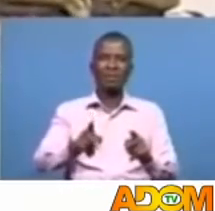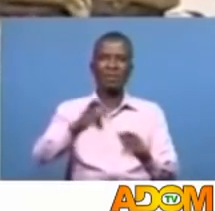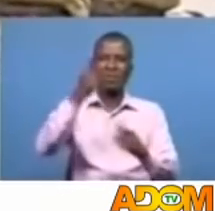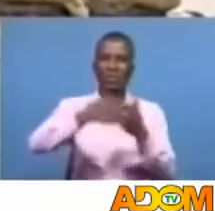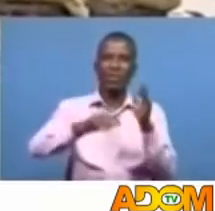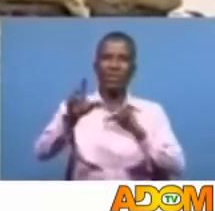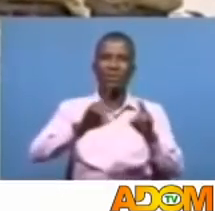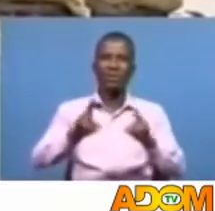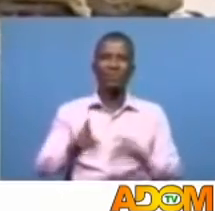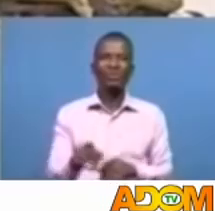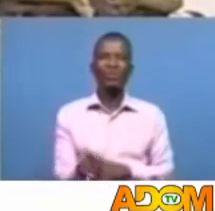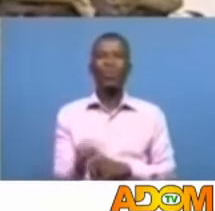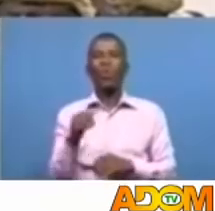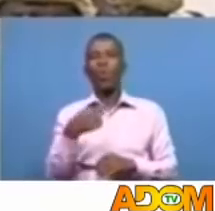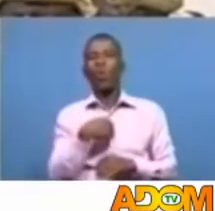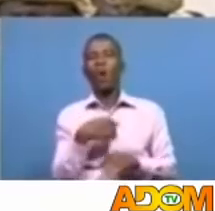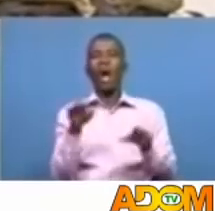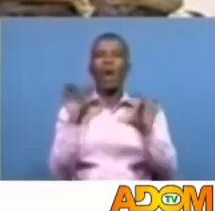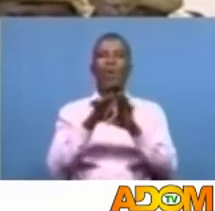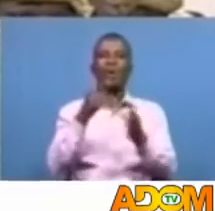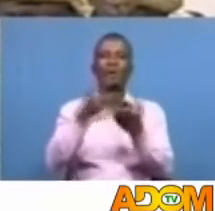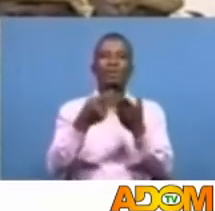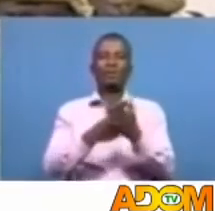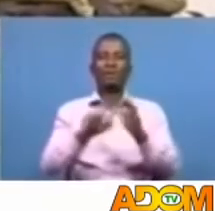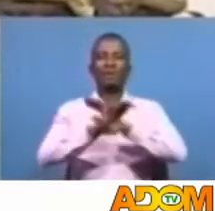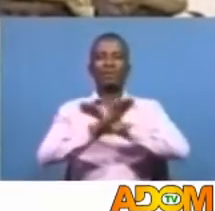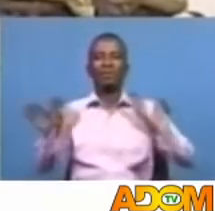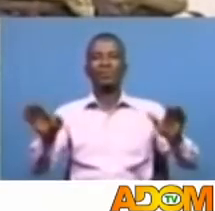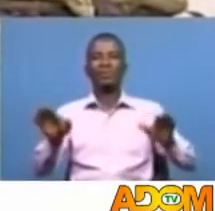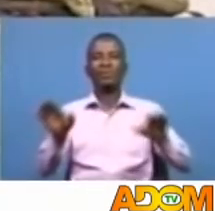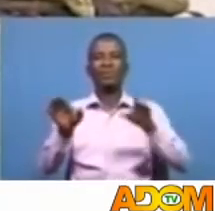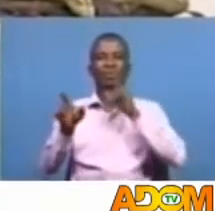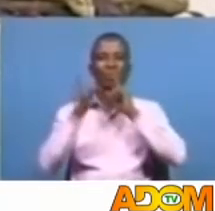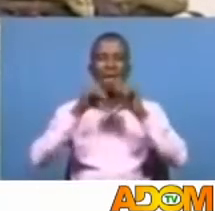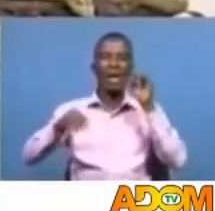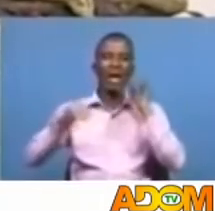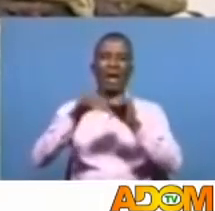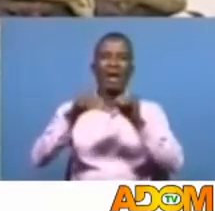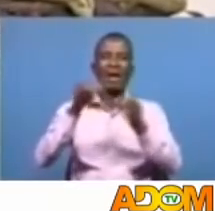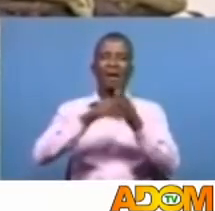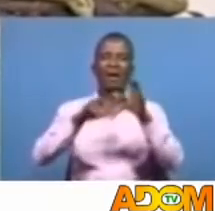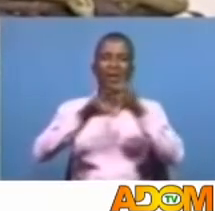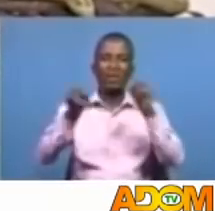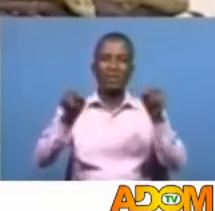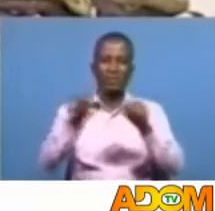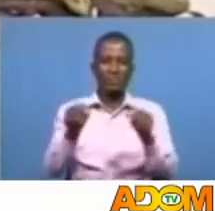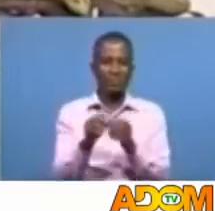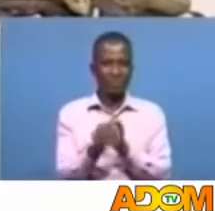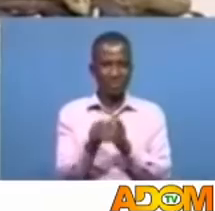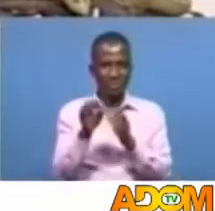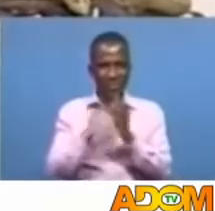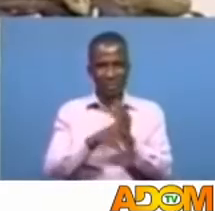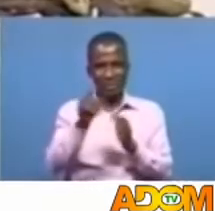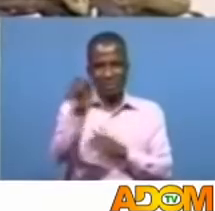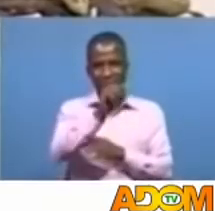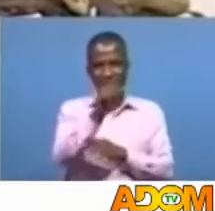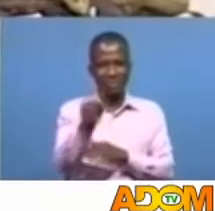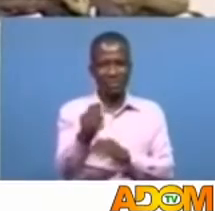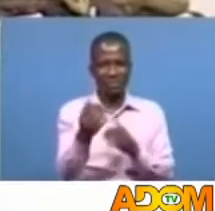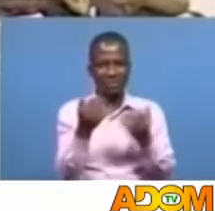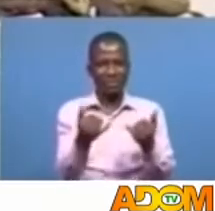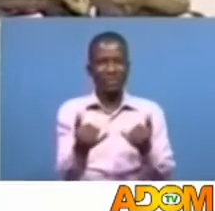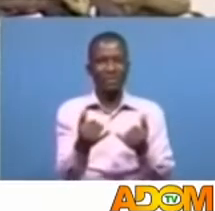lords, I close my case of your own volition. Lord, it is my submission, therefore,